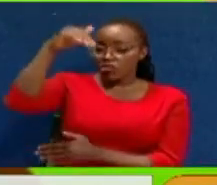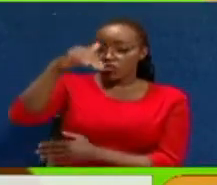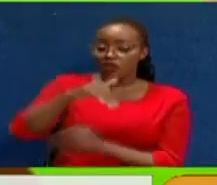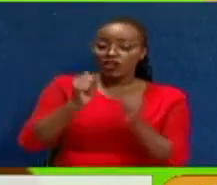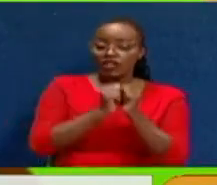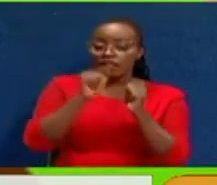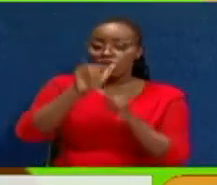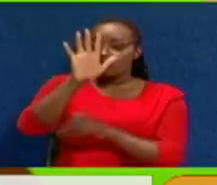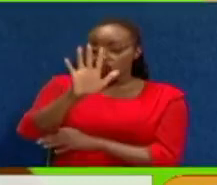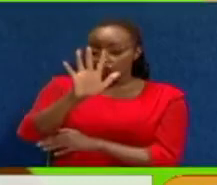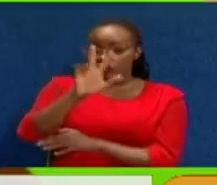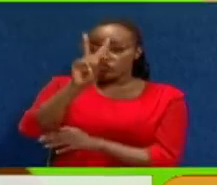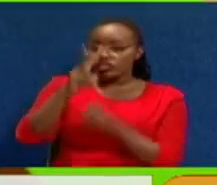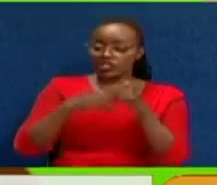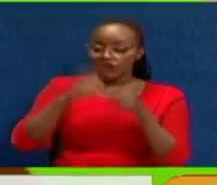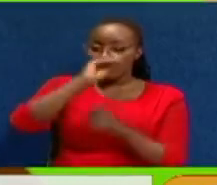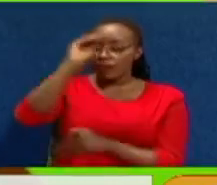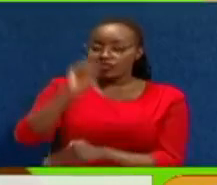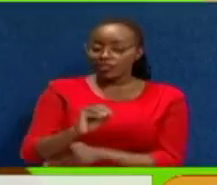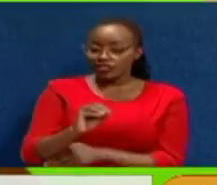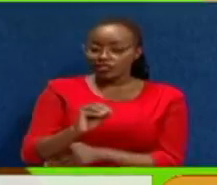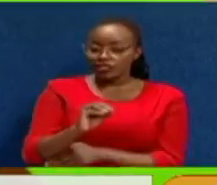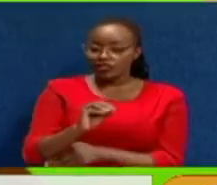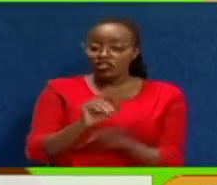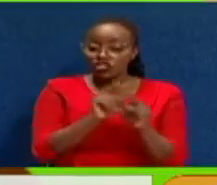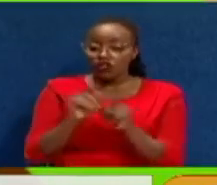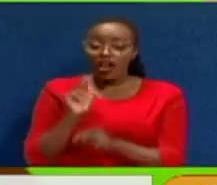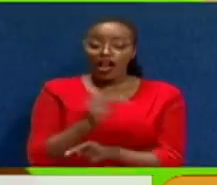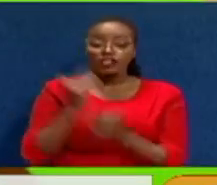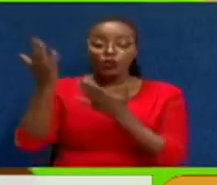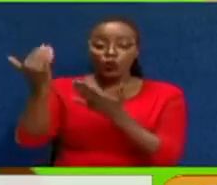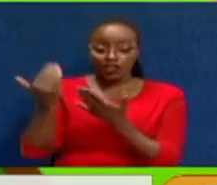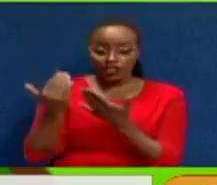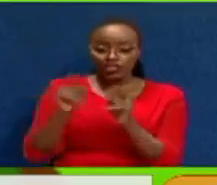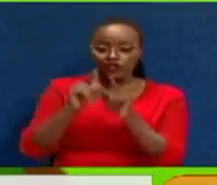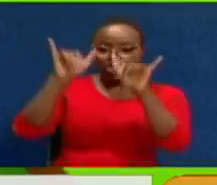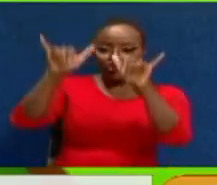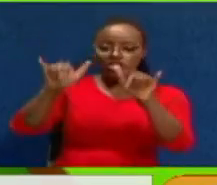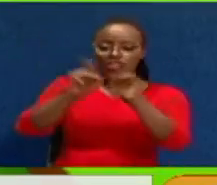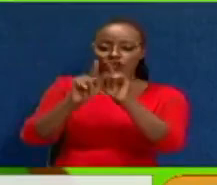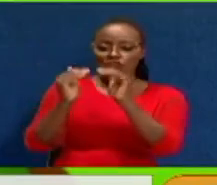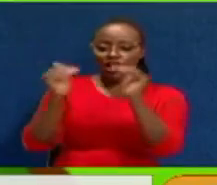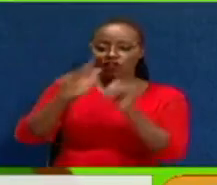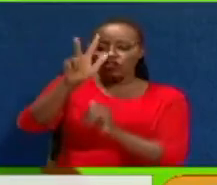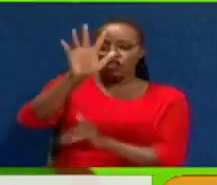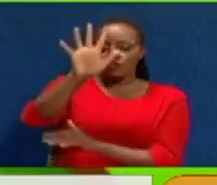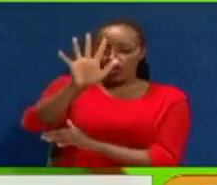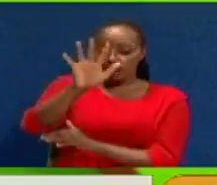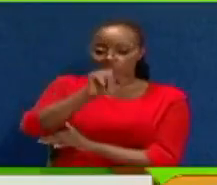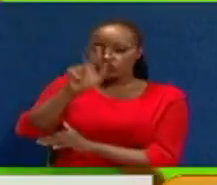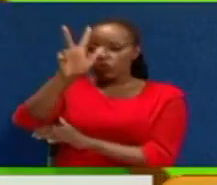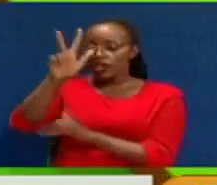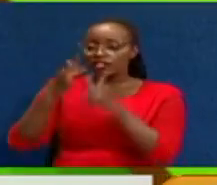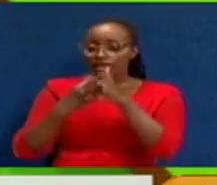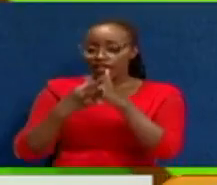of 10.5 to 7.5%, and we expect capex to remain in the range of 35 to